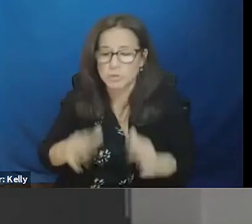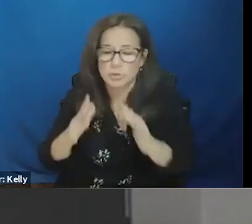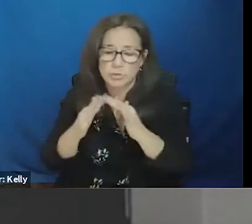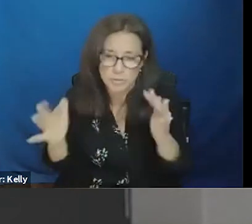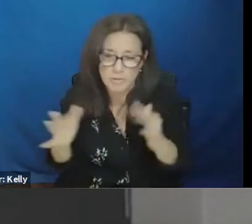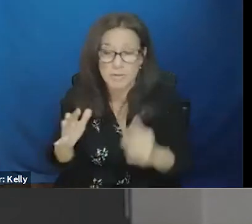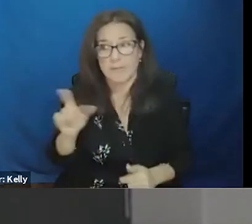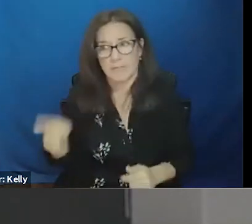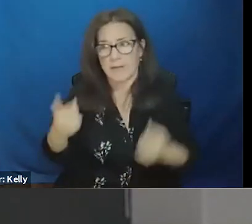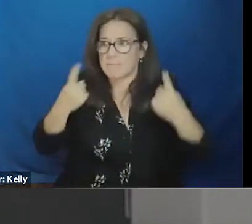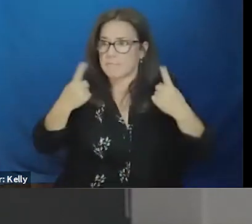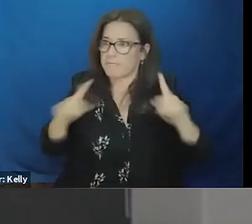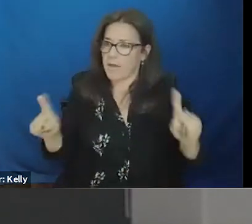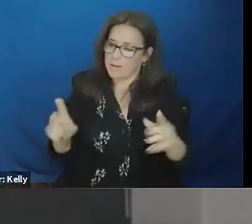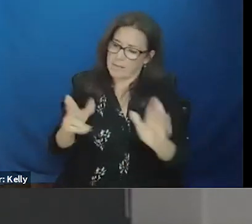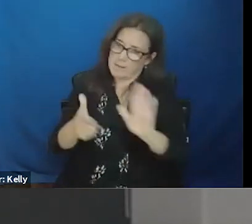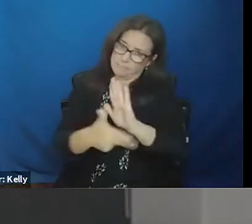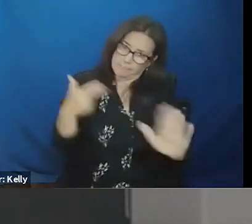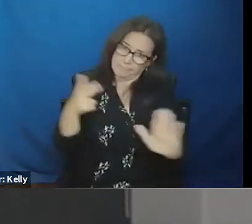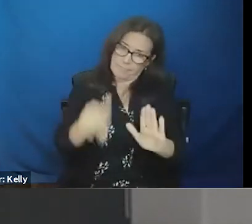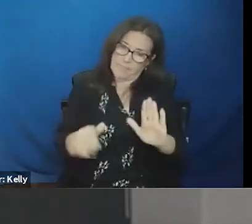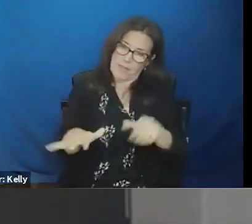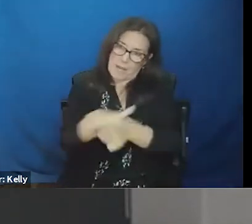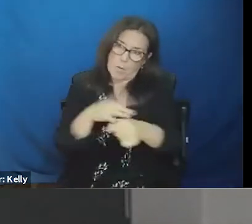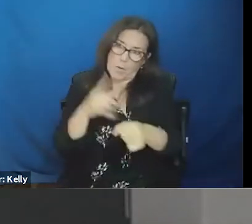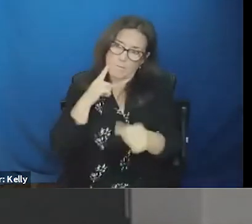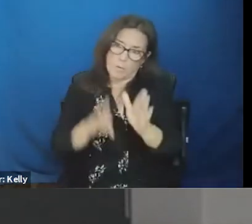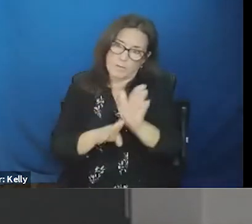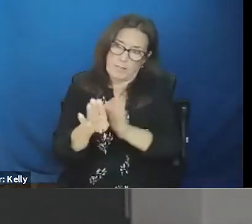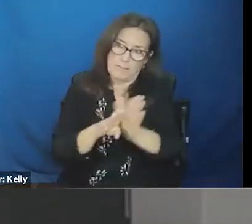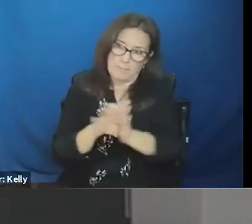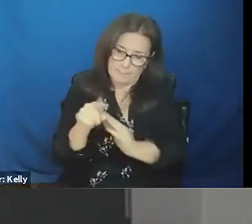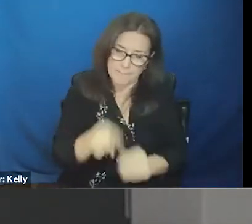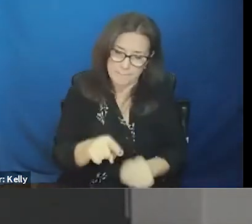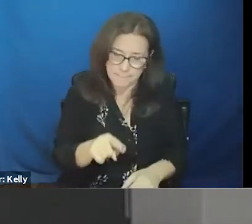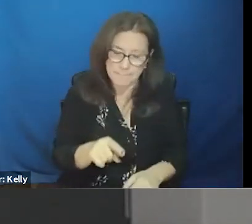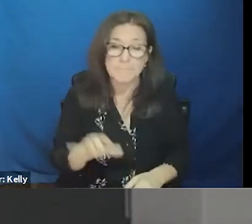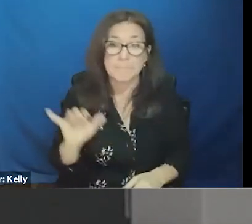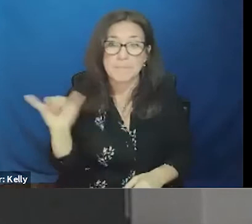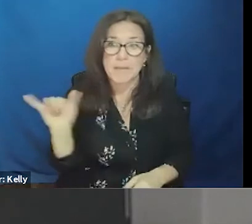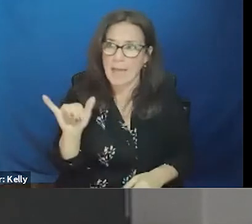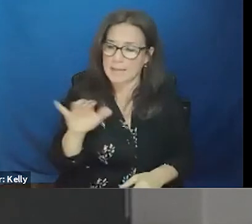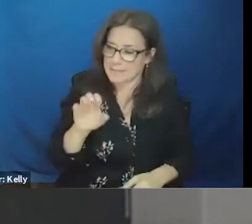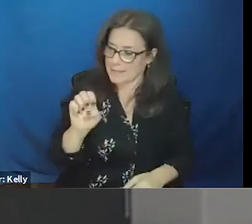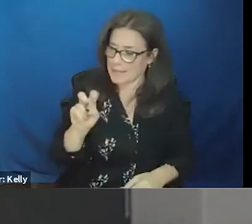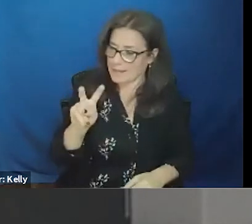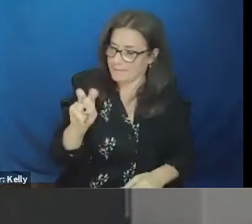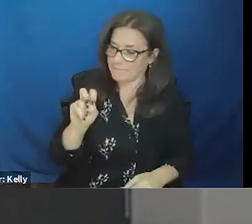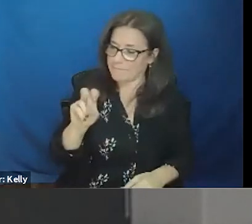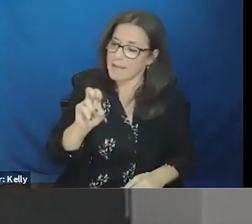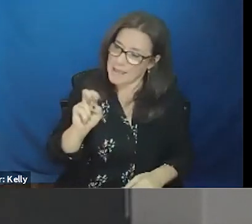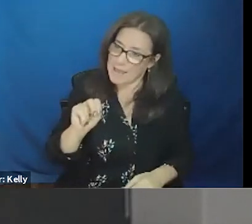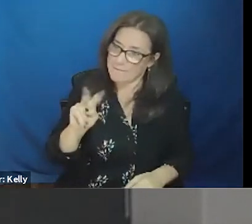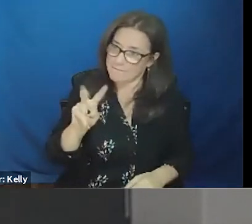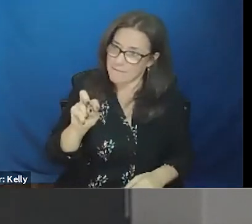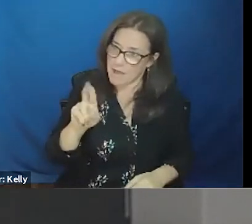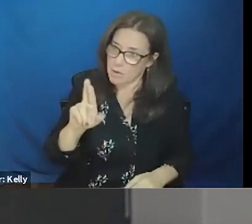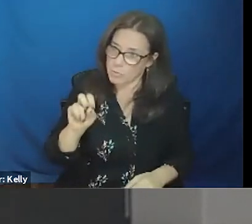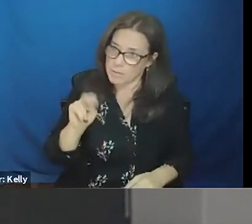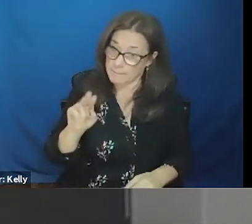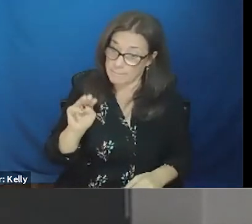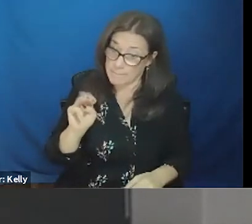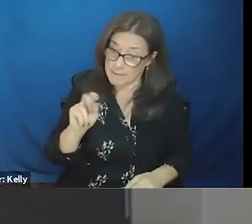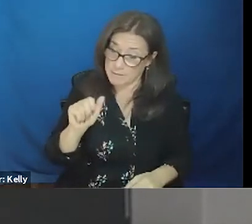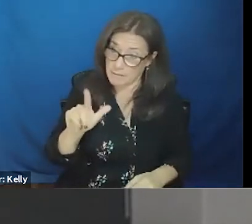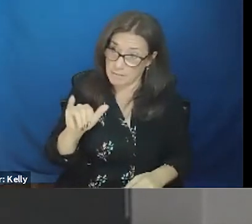designated this area for development. I think as an environmentalist, I just want to make that clear that this was through